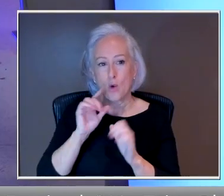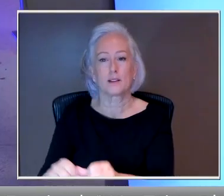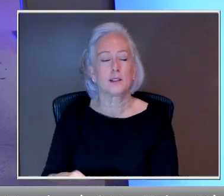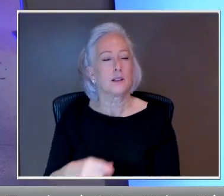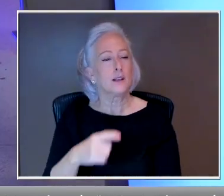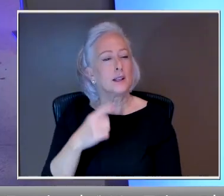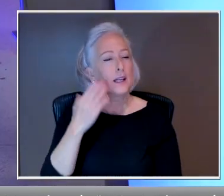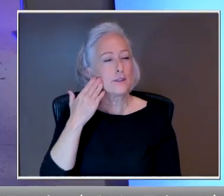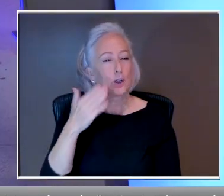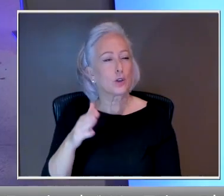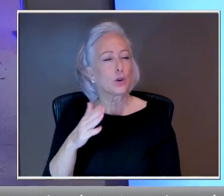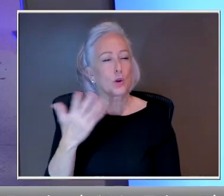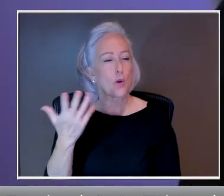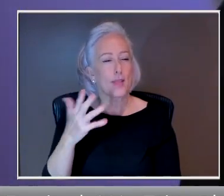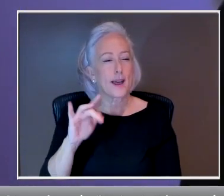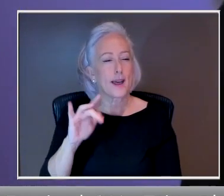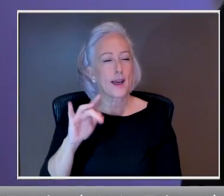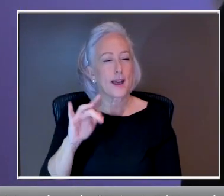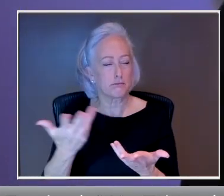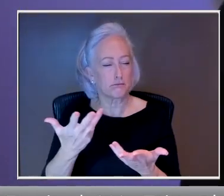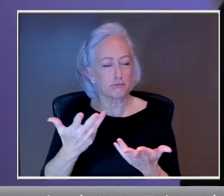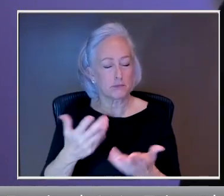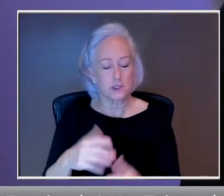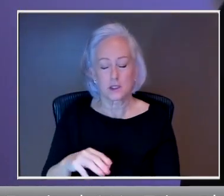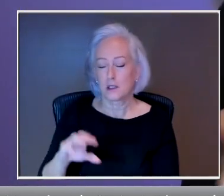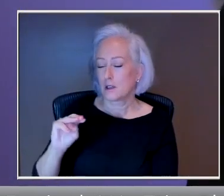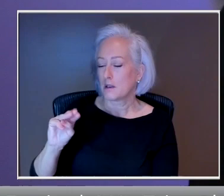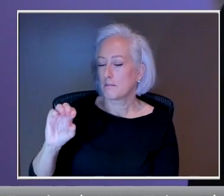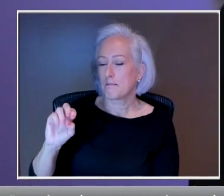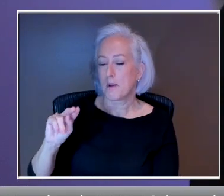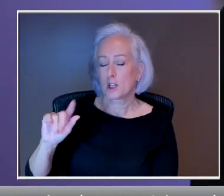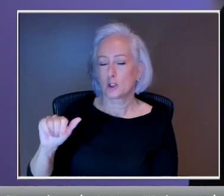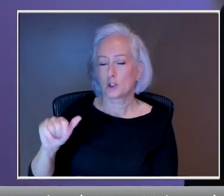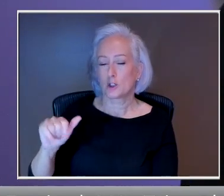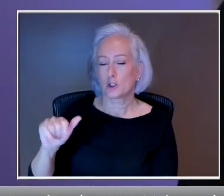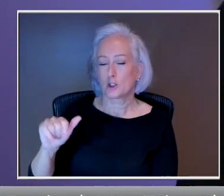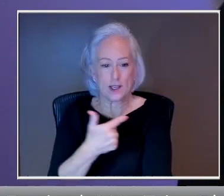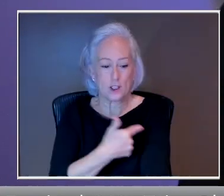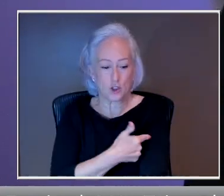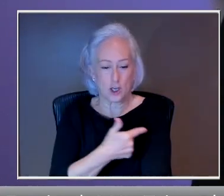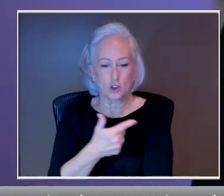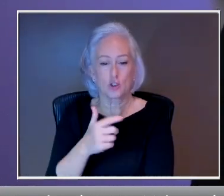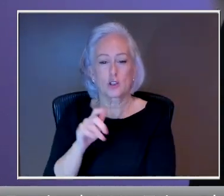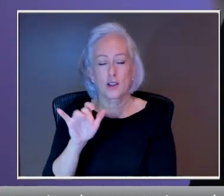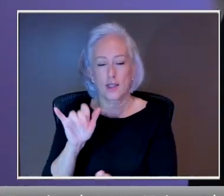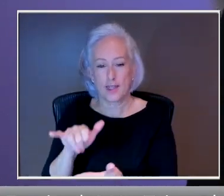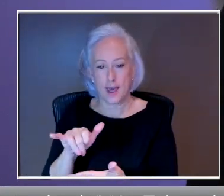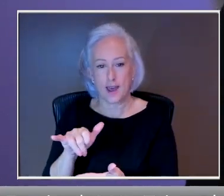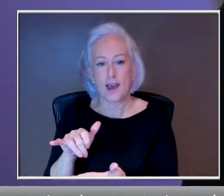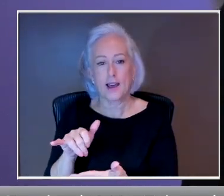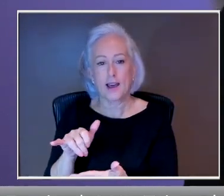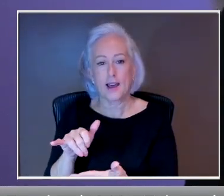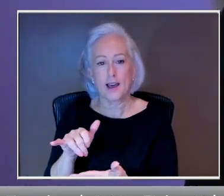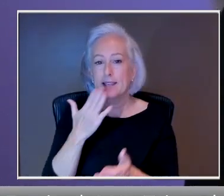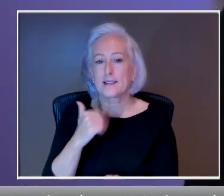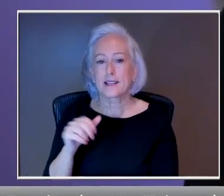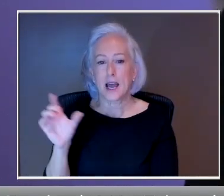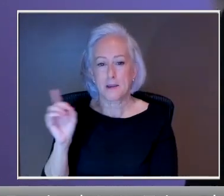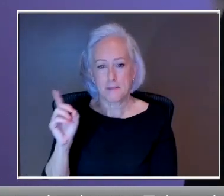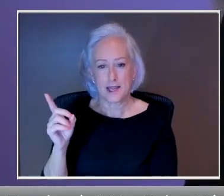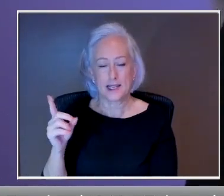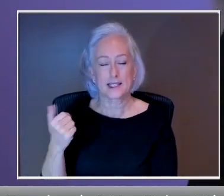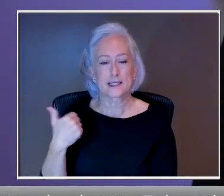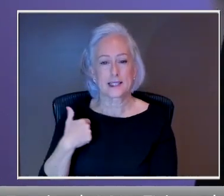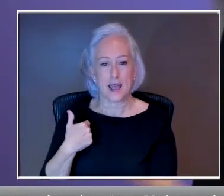Mounjaro? Mounjaro is a injection that a lot of diabetics use, or people